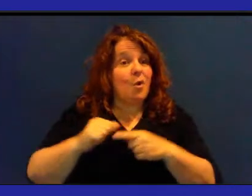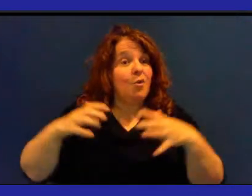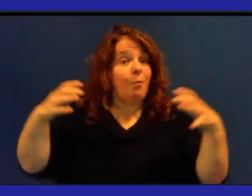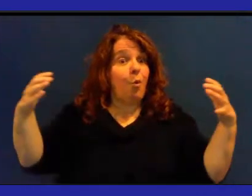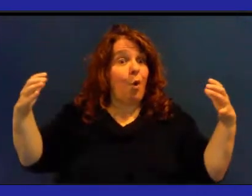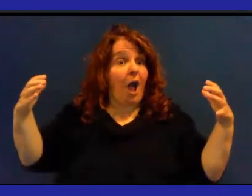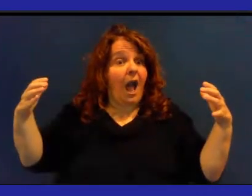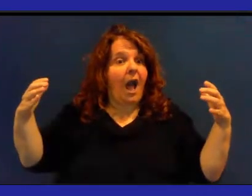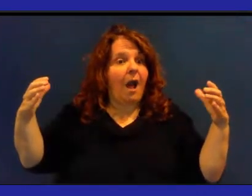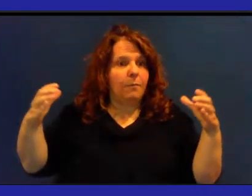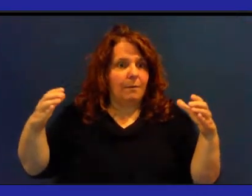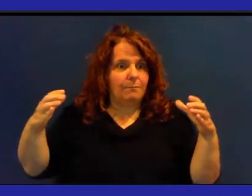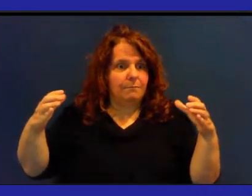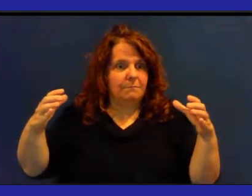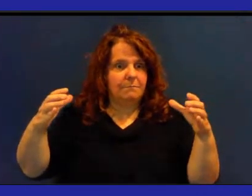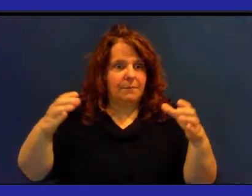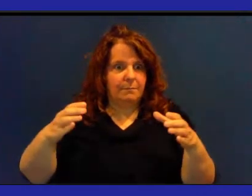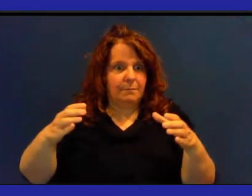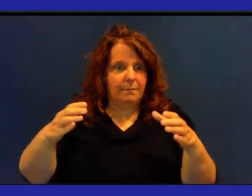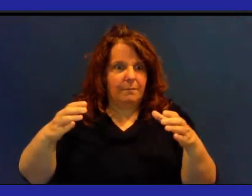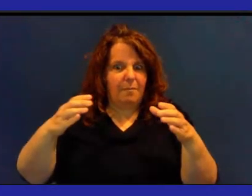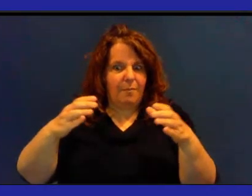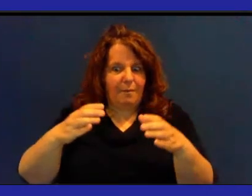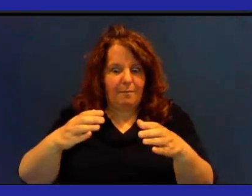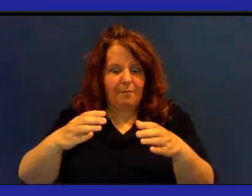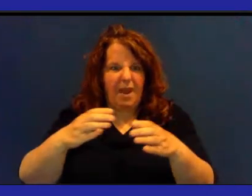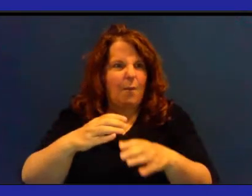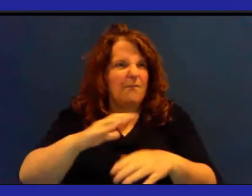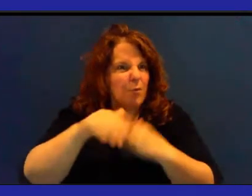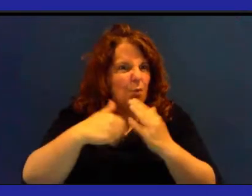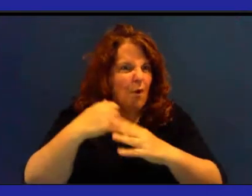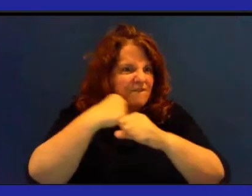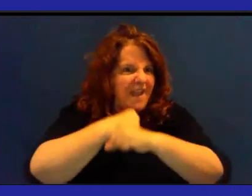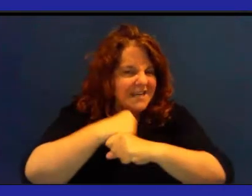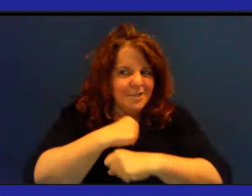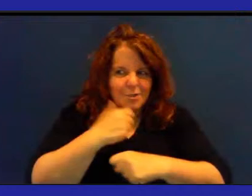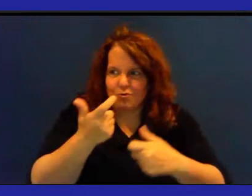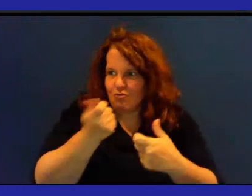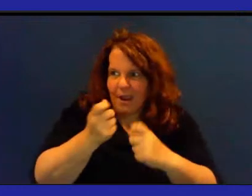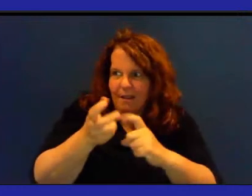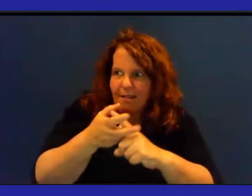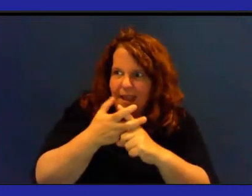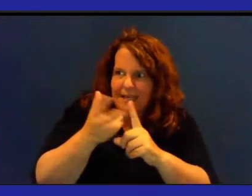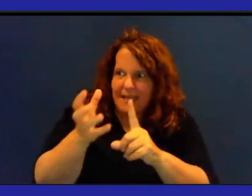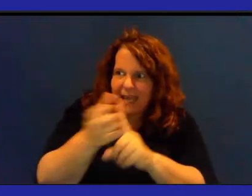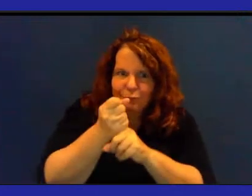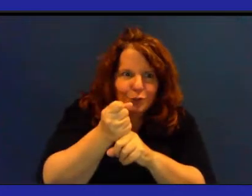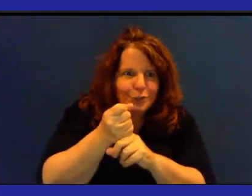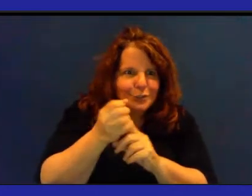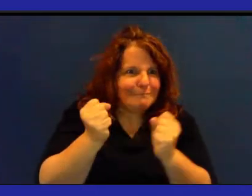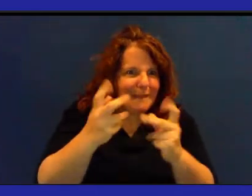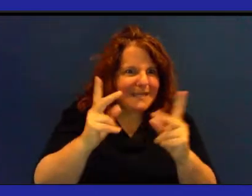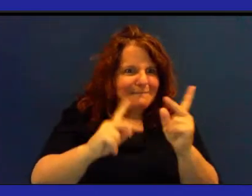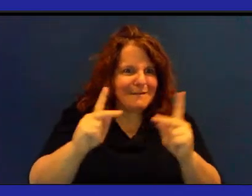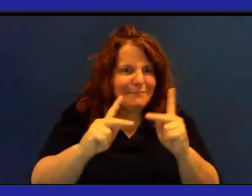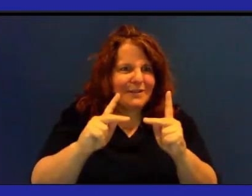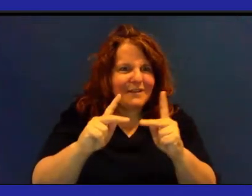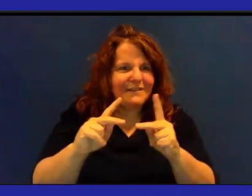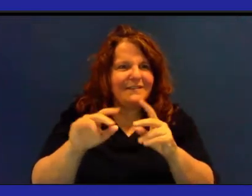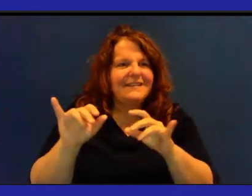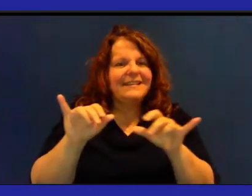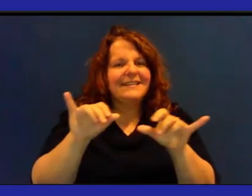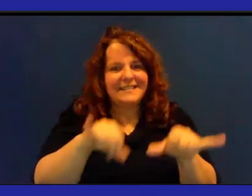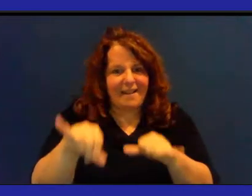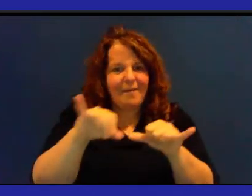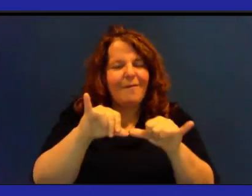dwindling, and we're all fighting over, right, trying to capture as many of those same underrepresented